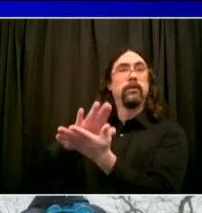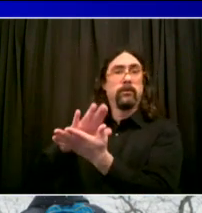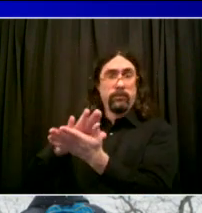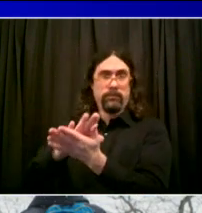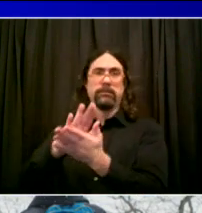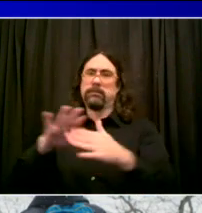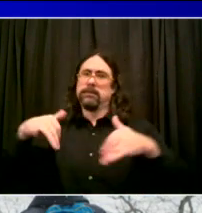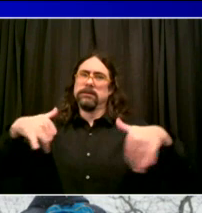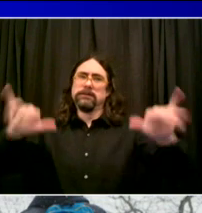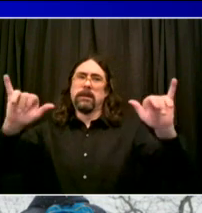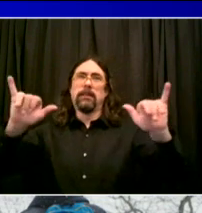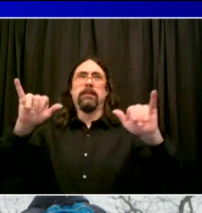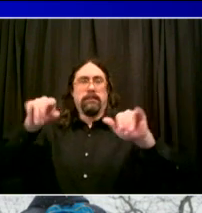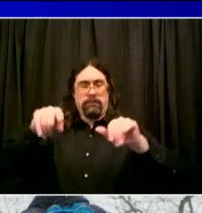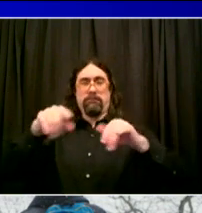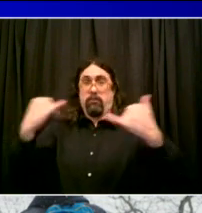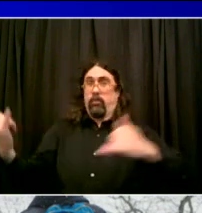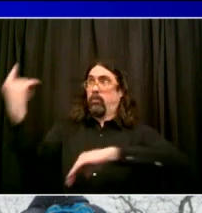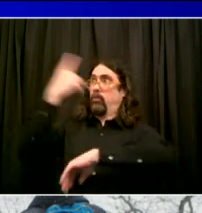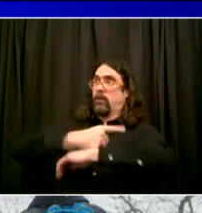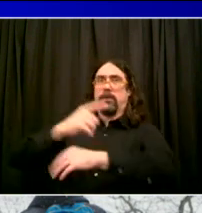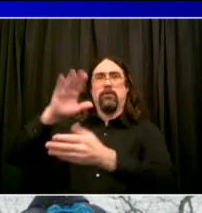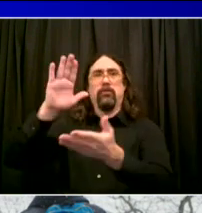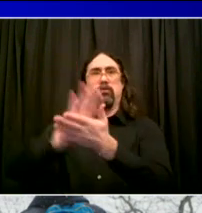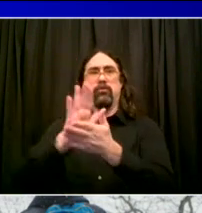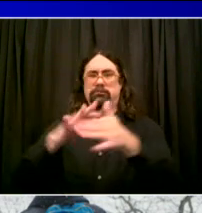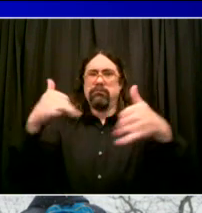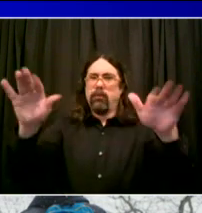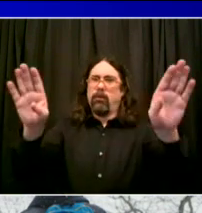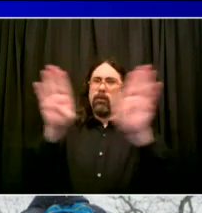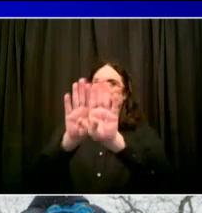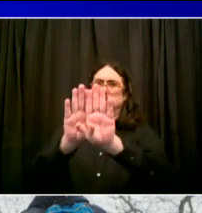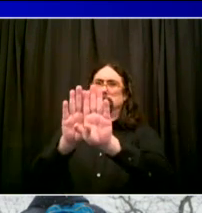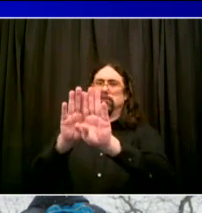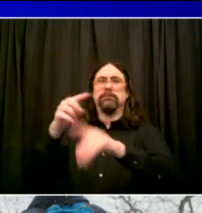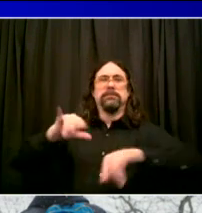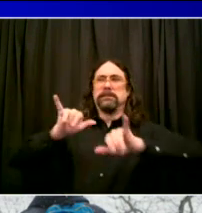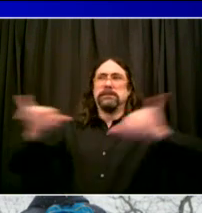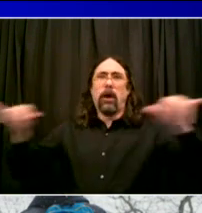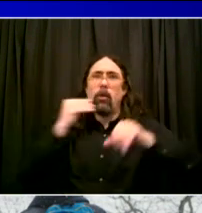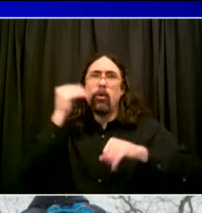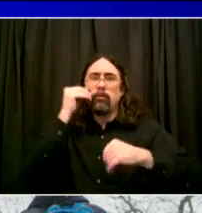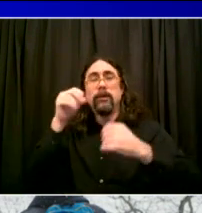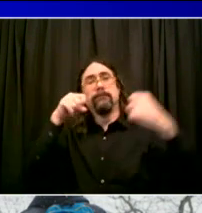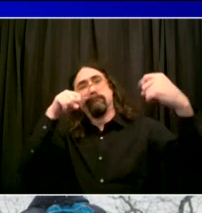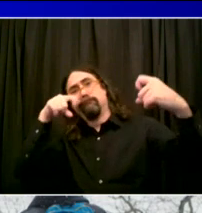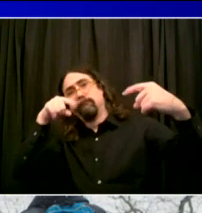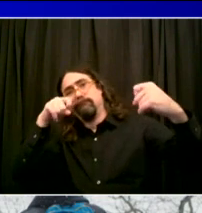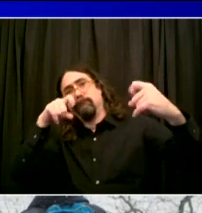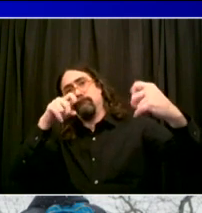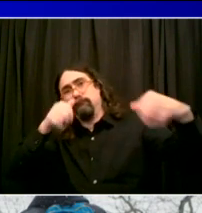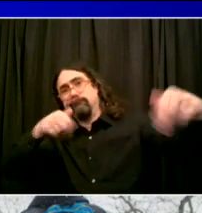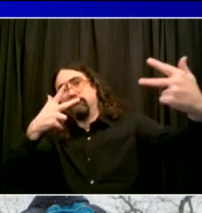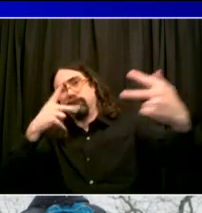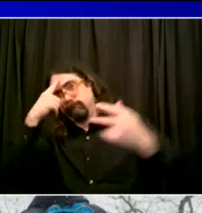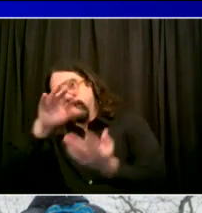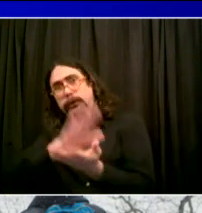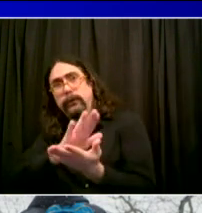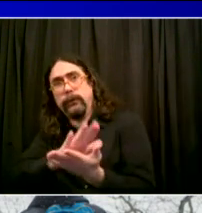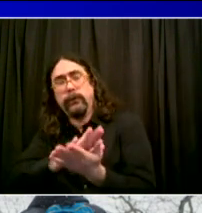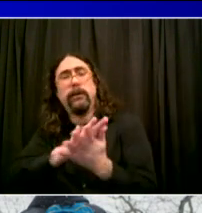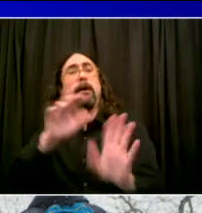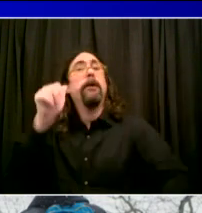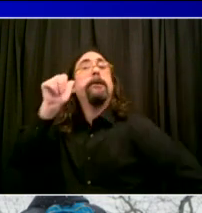Our schools will be back in person tomorrow, strong. Everything's looking great for that for tomorrow. Other